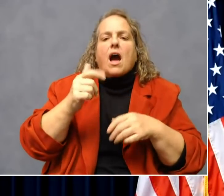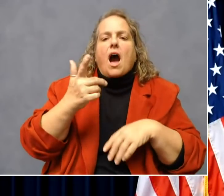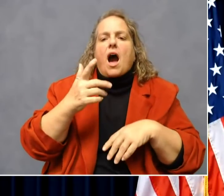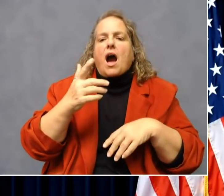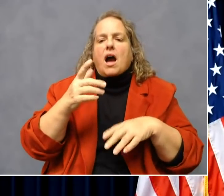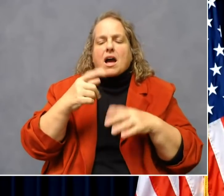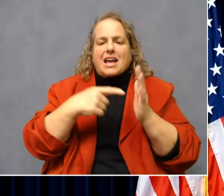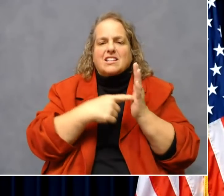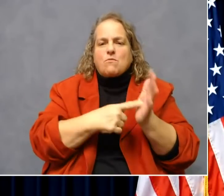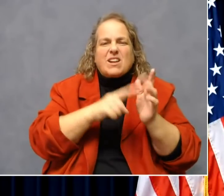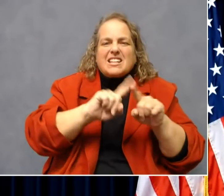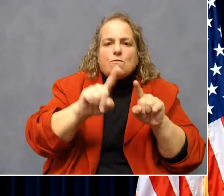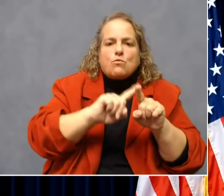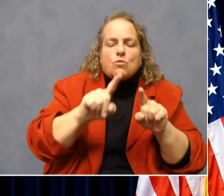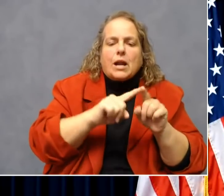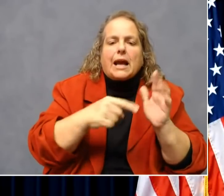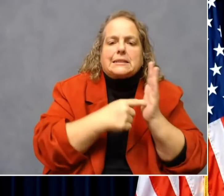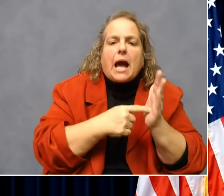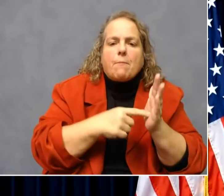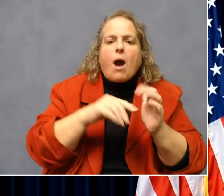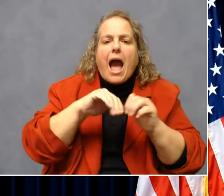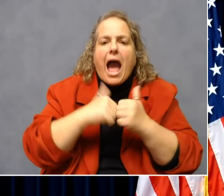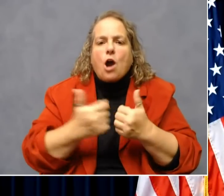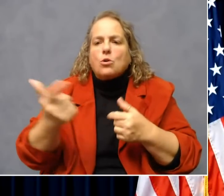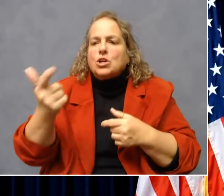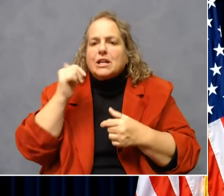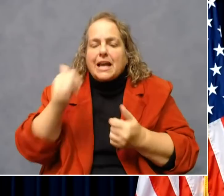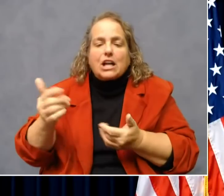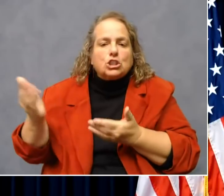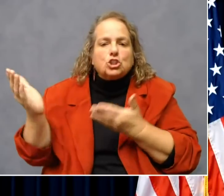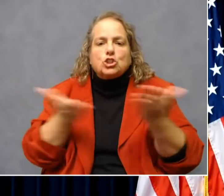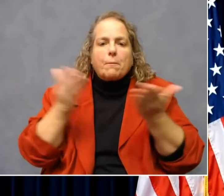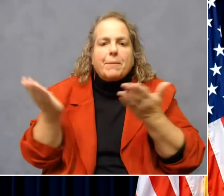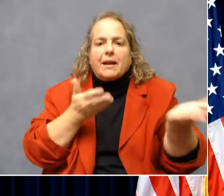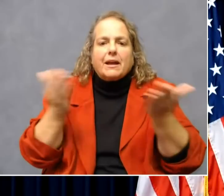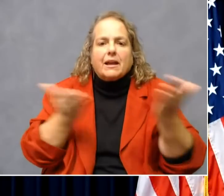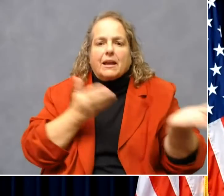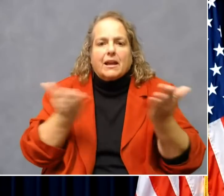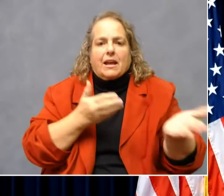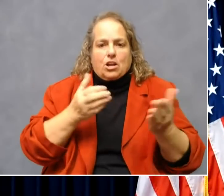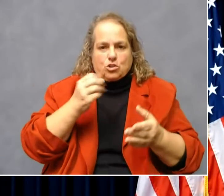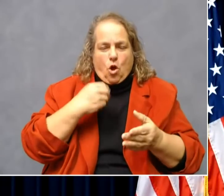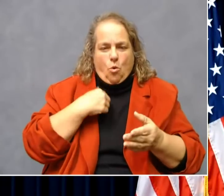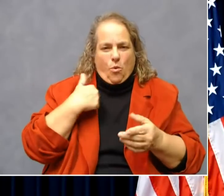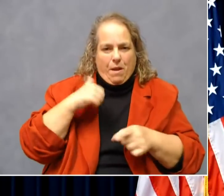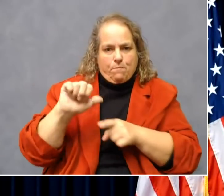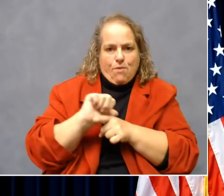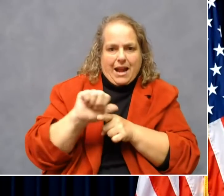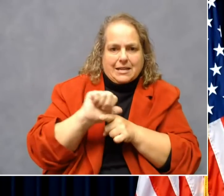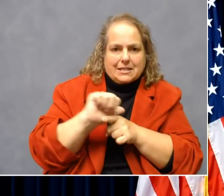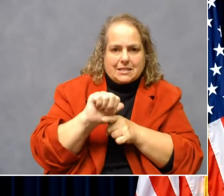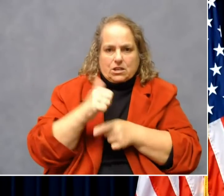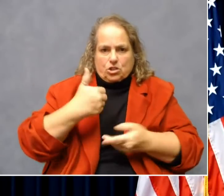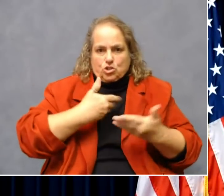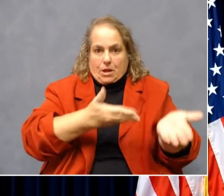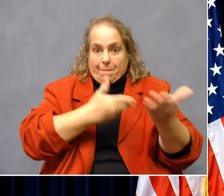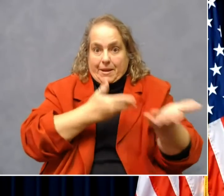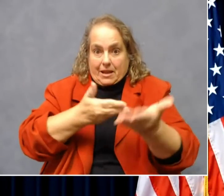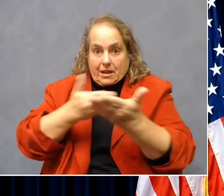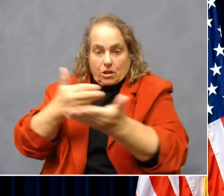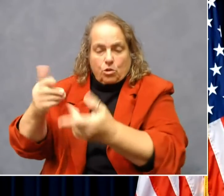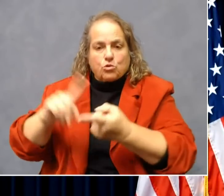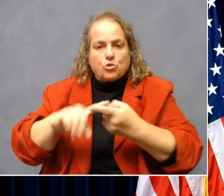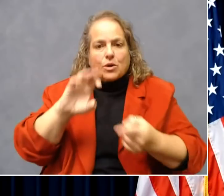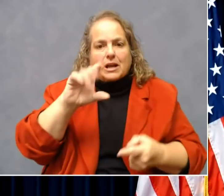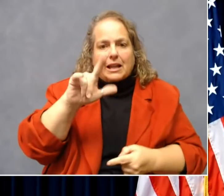one shipment of an empty thermal shipping container from Pfizer and a mock ancillary kit from McKesson to one clinic site, in this case,